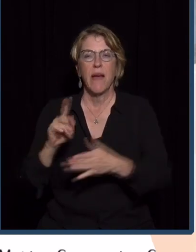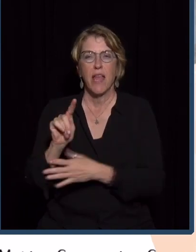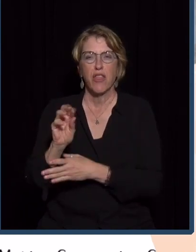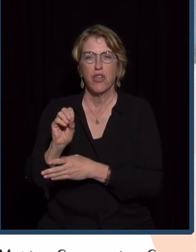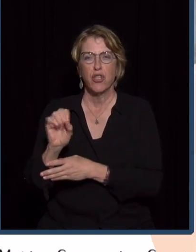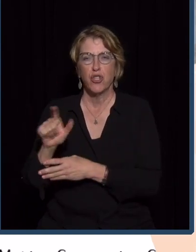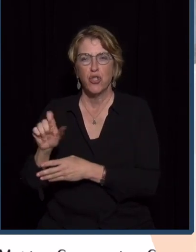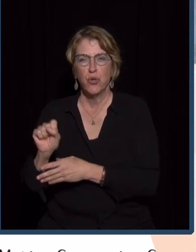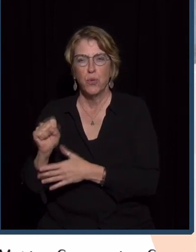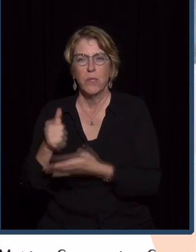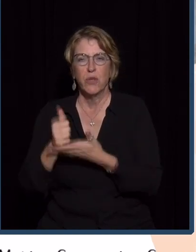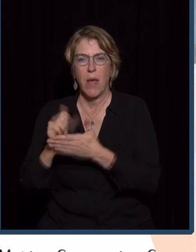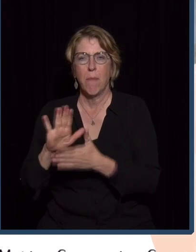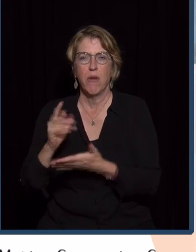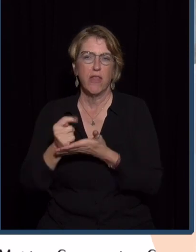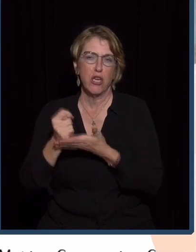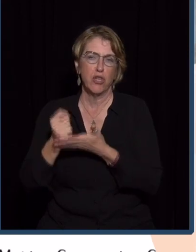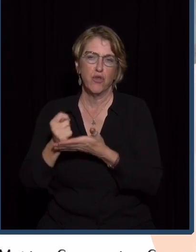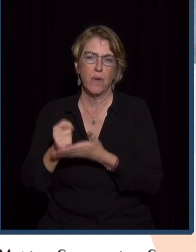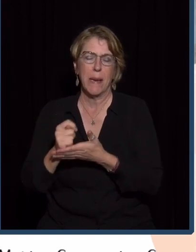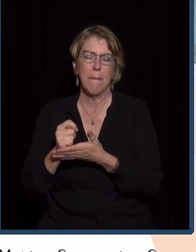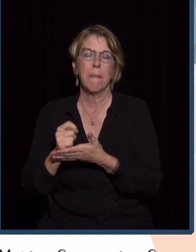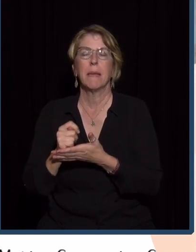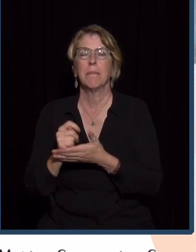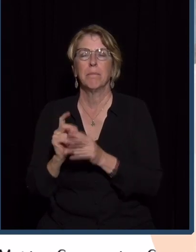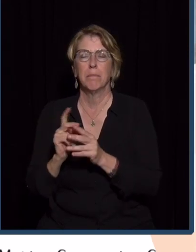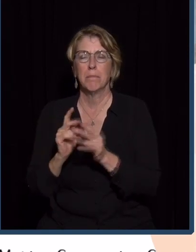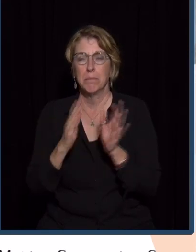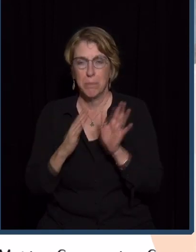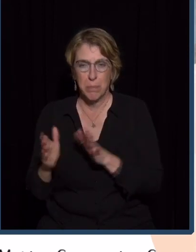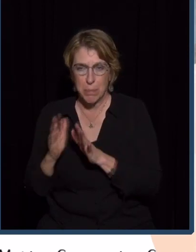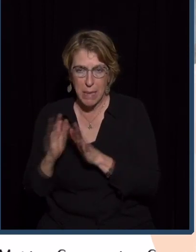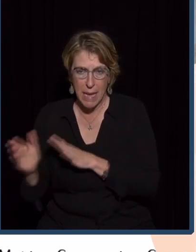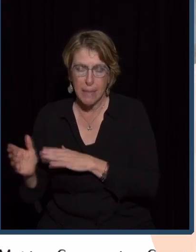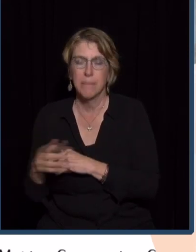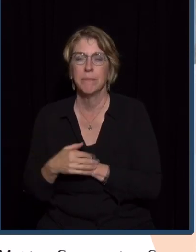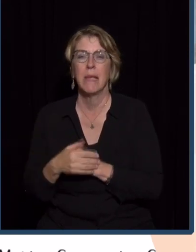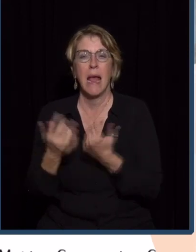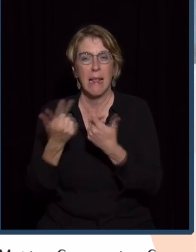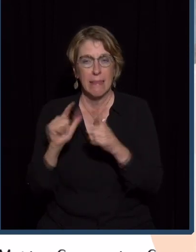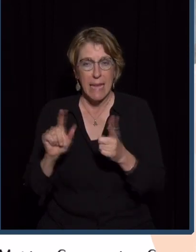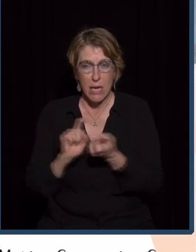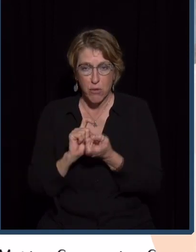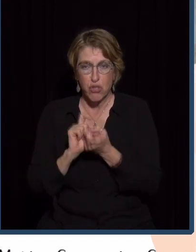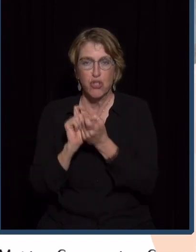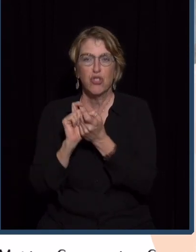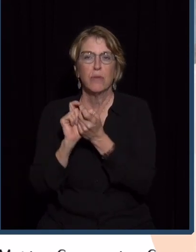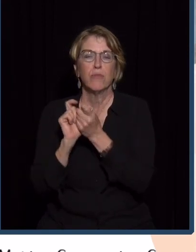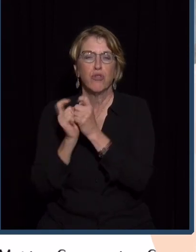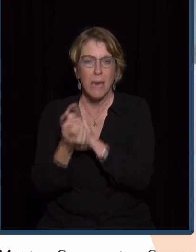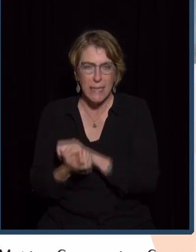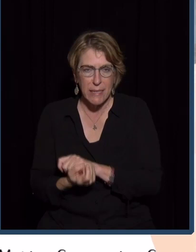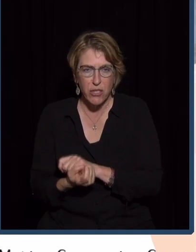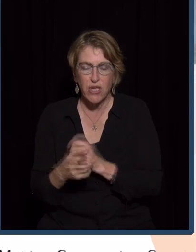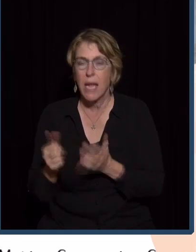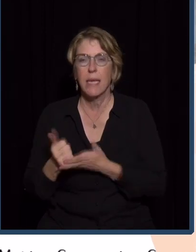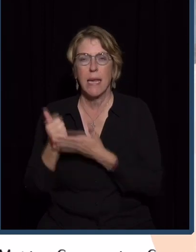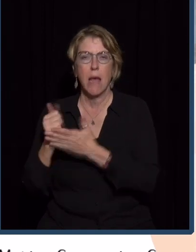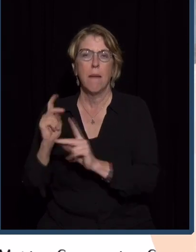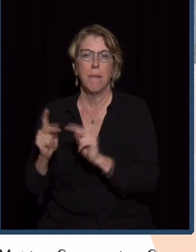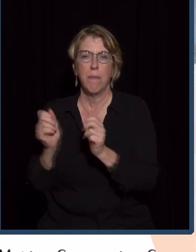their treatment plan, including language translation of all our medical materials and better accommodating those with vision or hearing